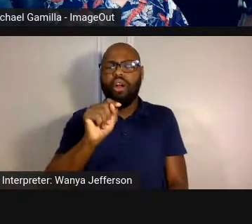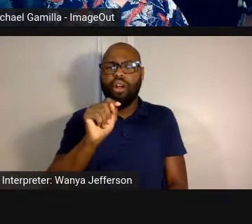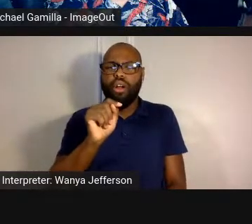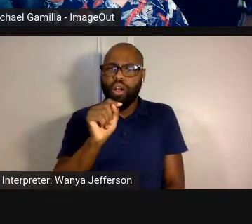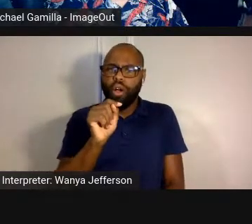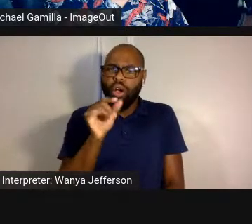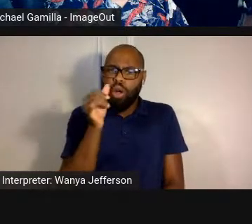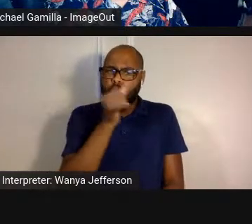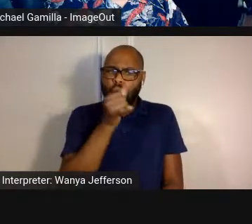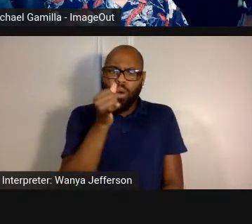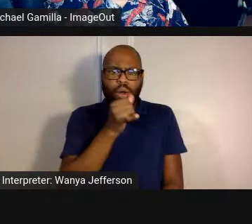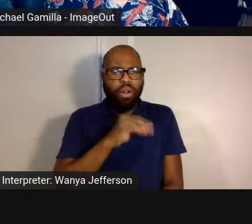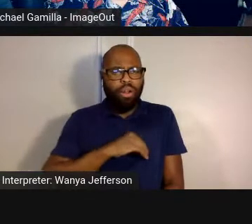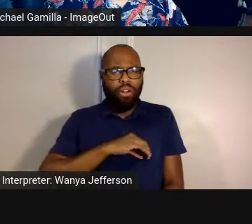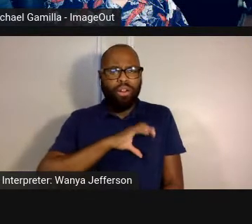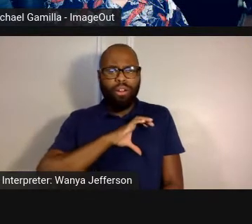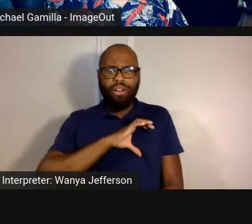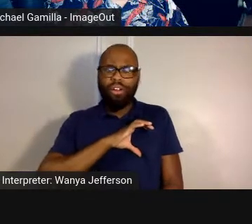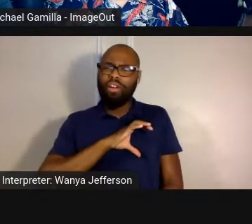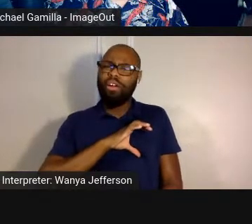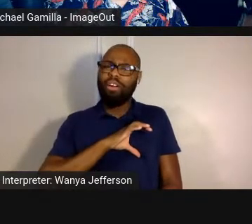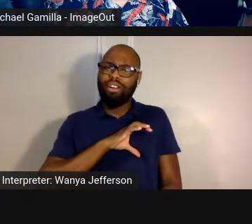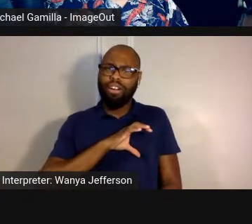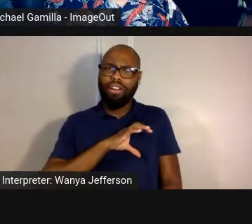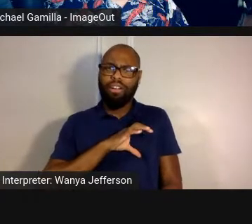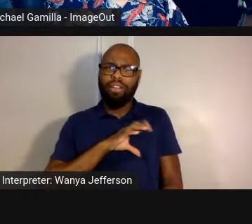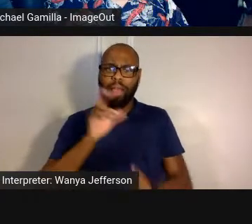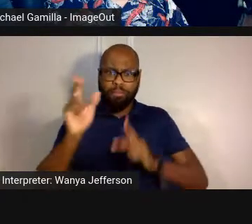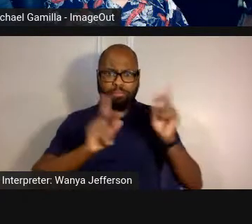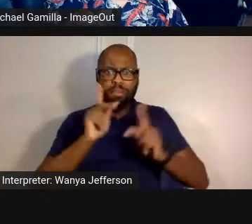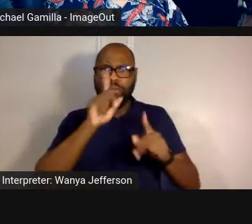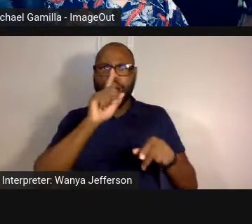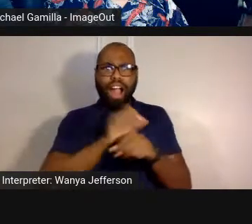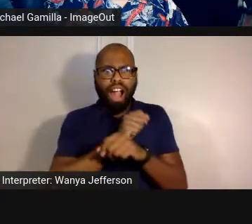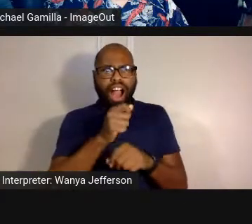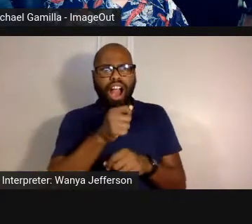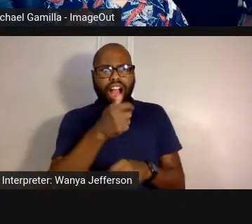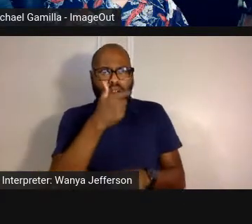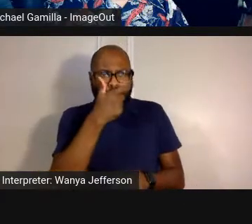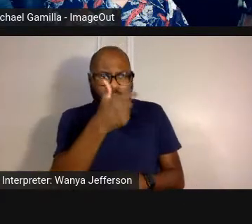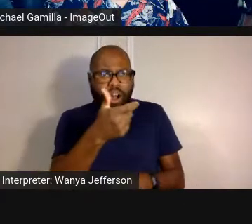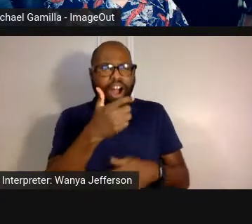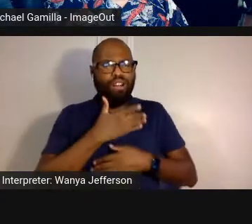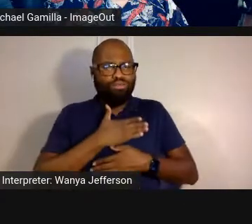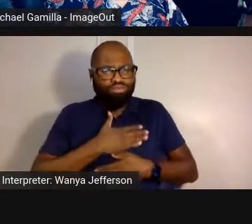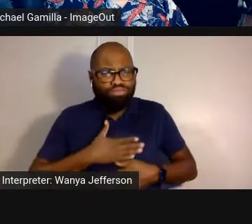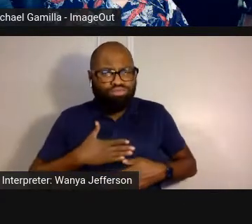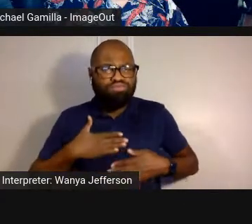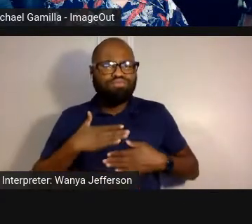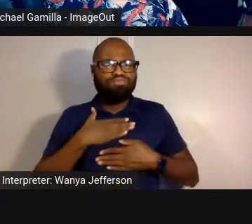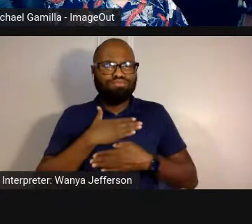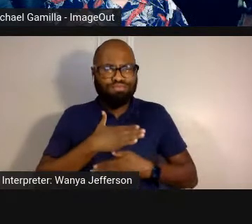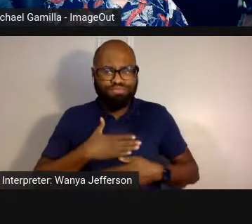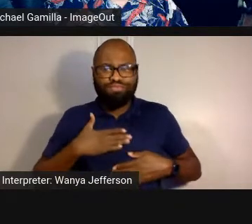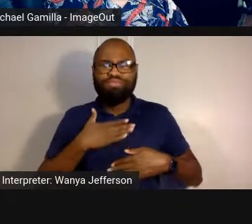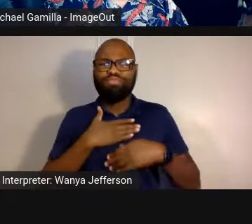it's rewarding that people are enjoying it, that people are seeing it